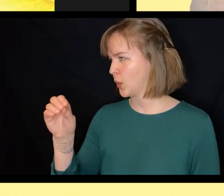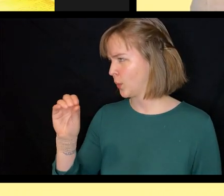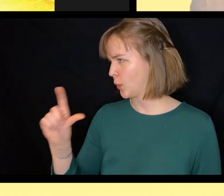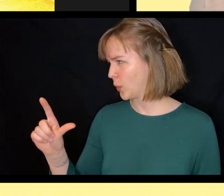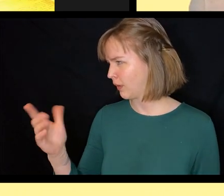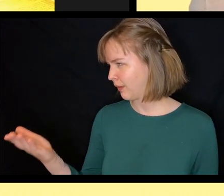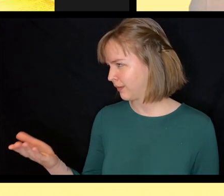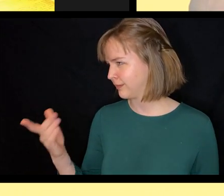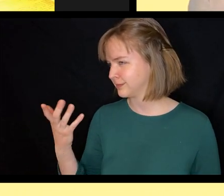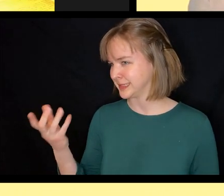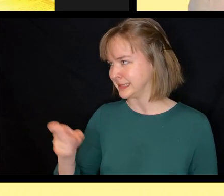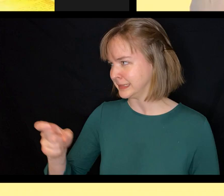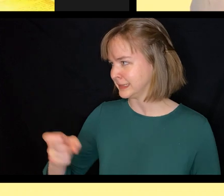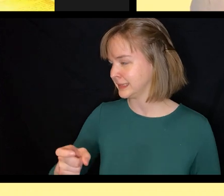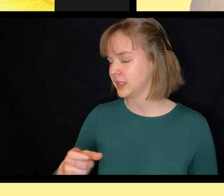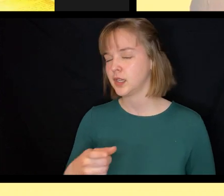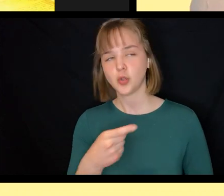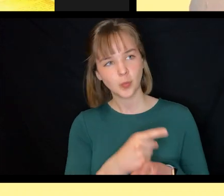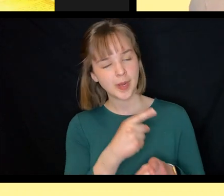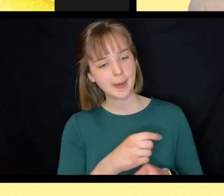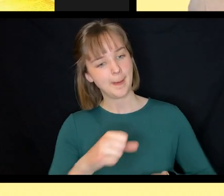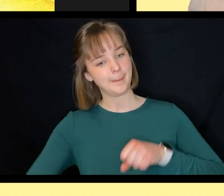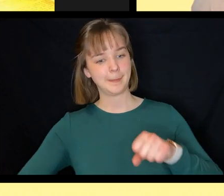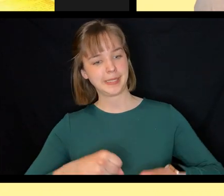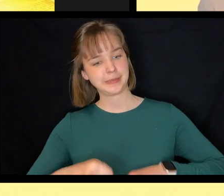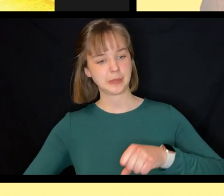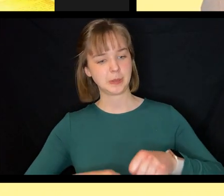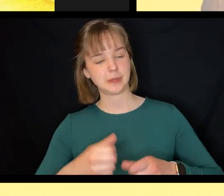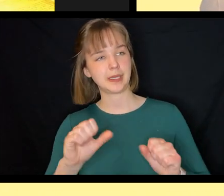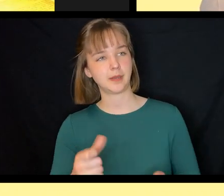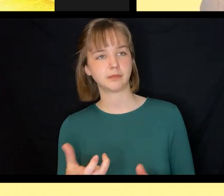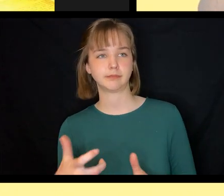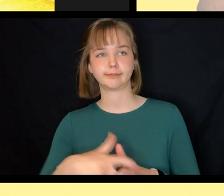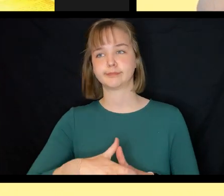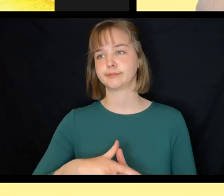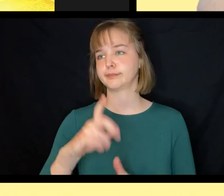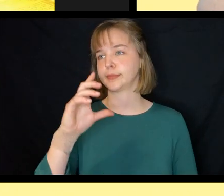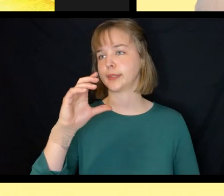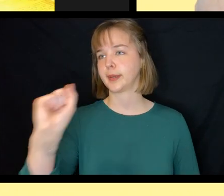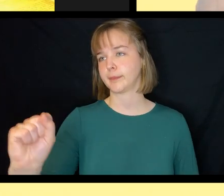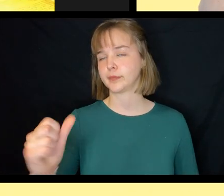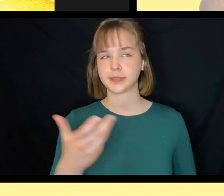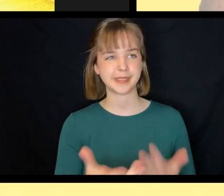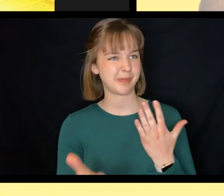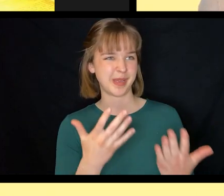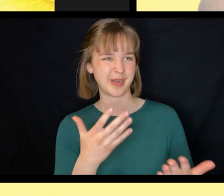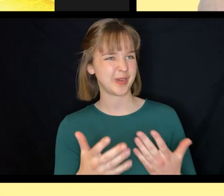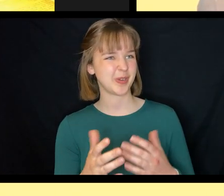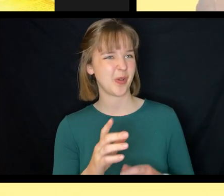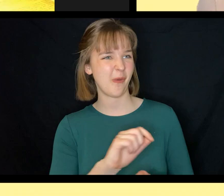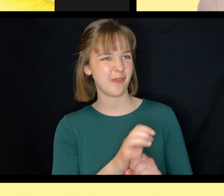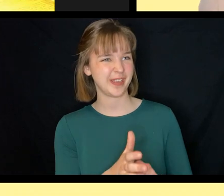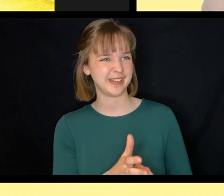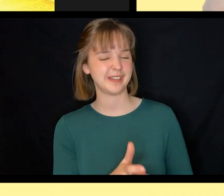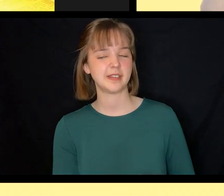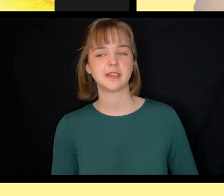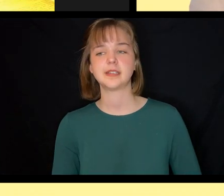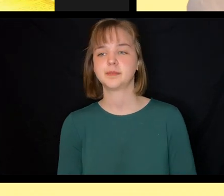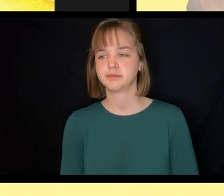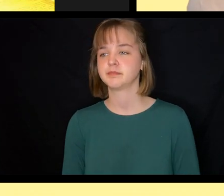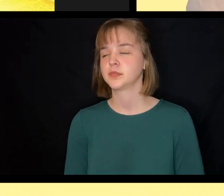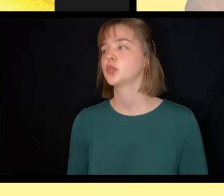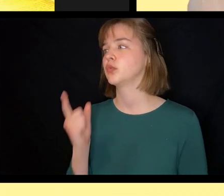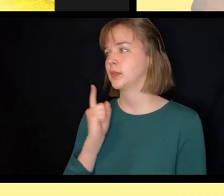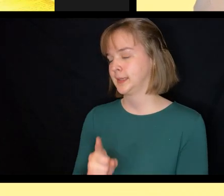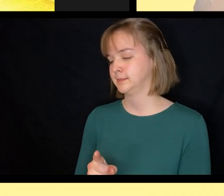the cyclists who could just go out and ride. yeah, The runner. yes, definitely. Awesome. Well, let's transition